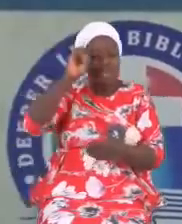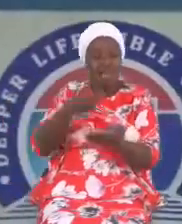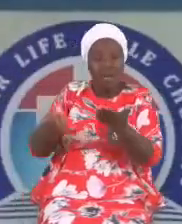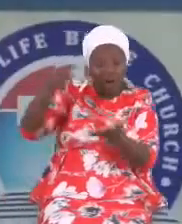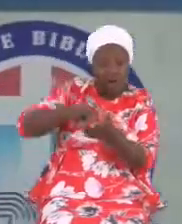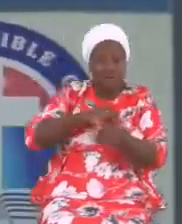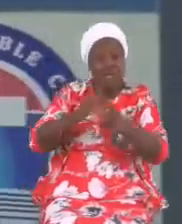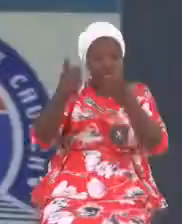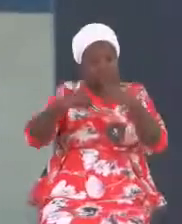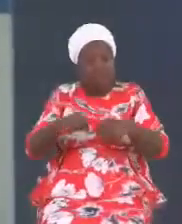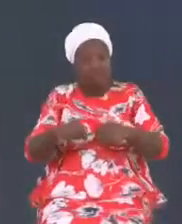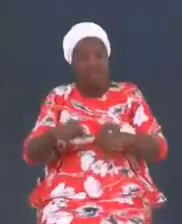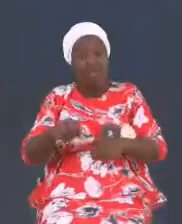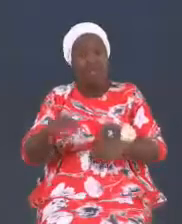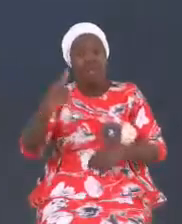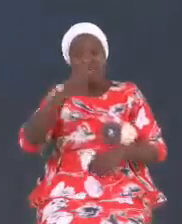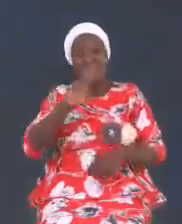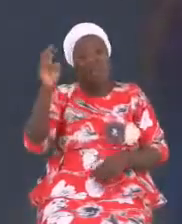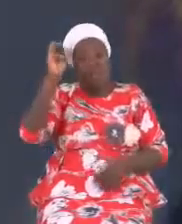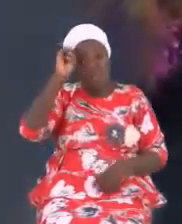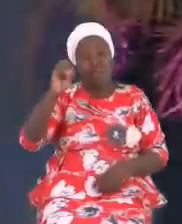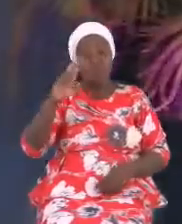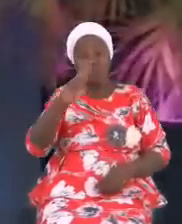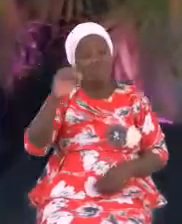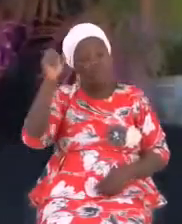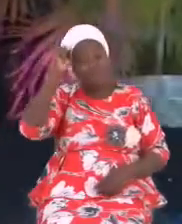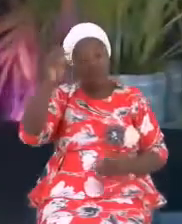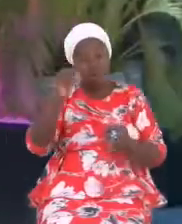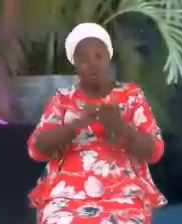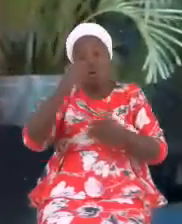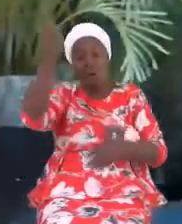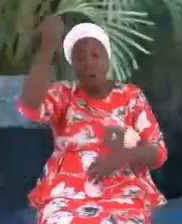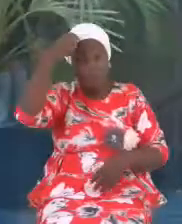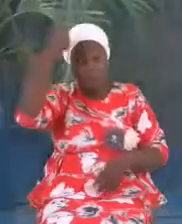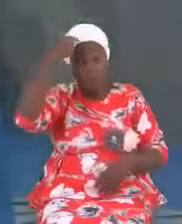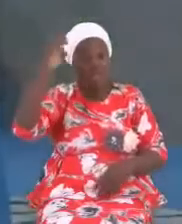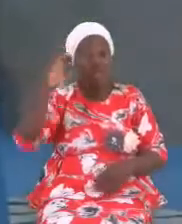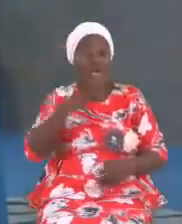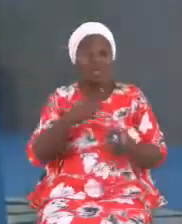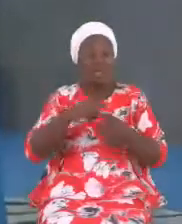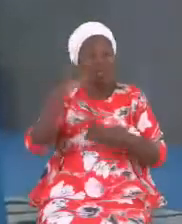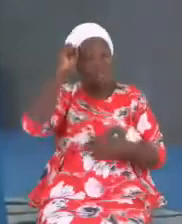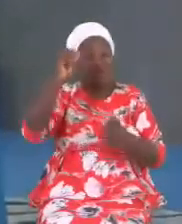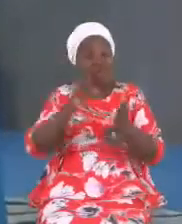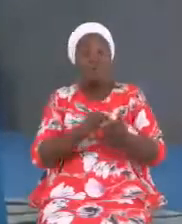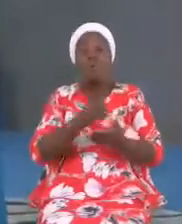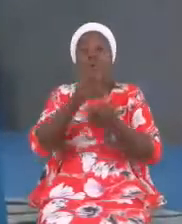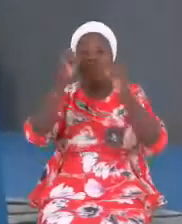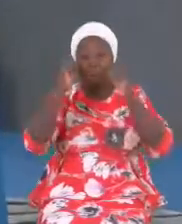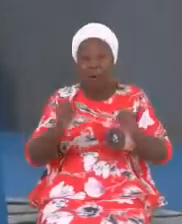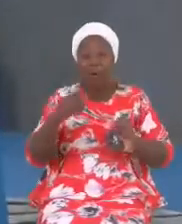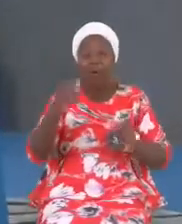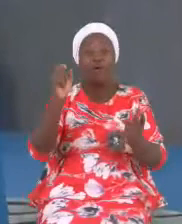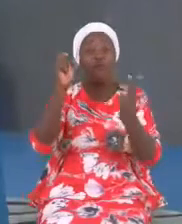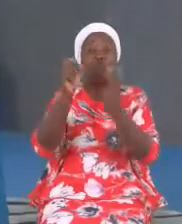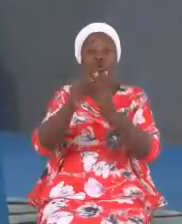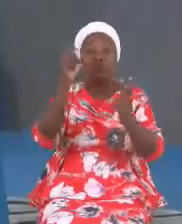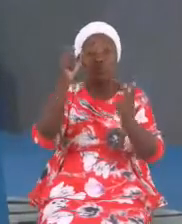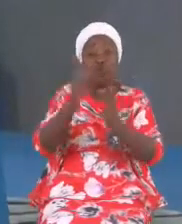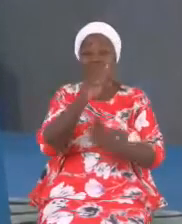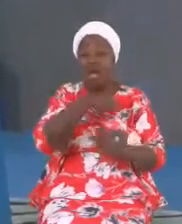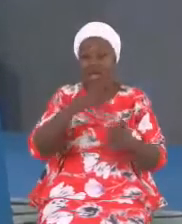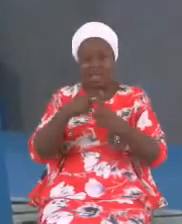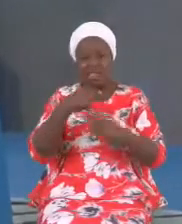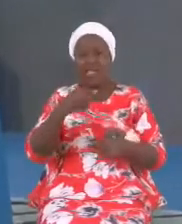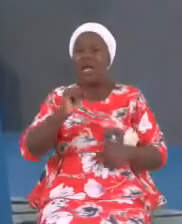He used his own mind, his own volition, and his own power of choice. He said, I know